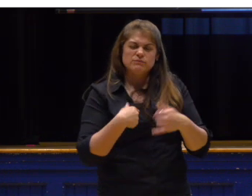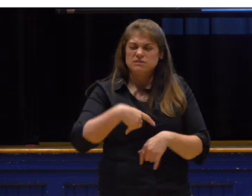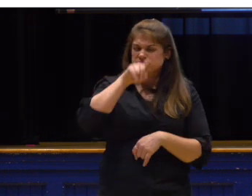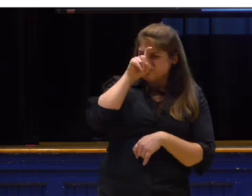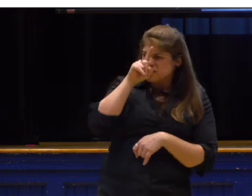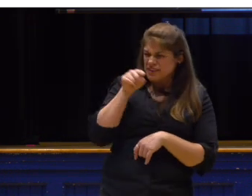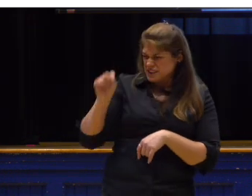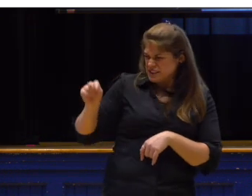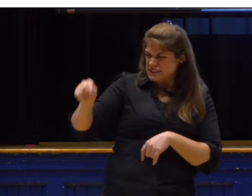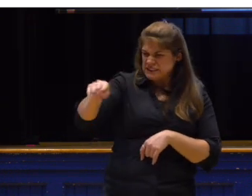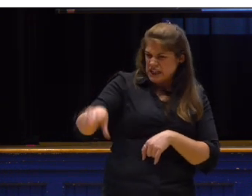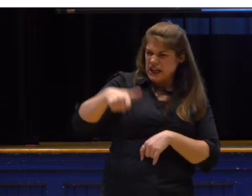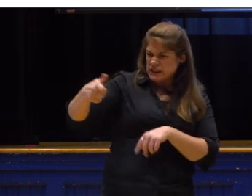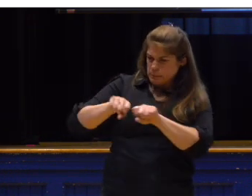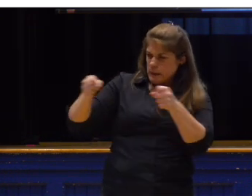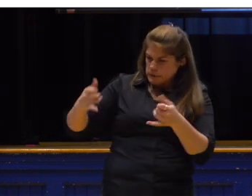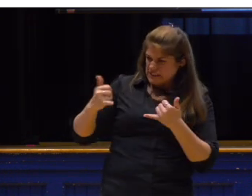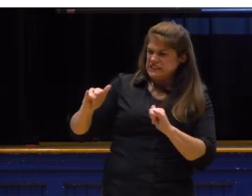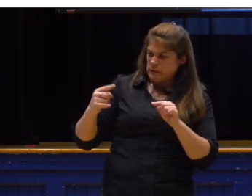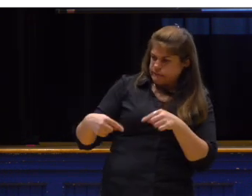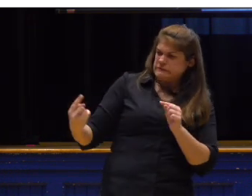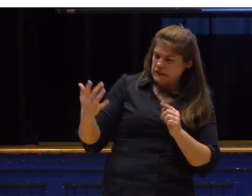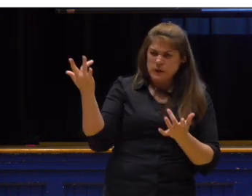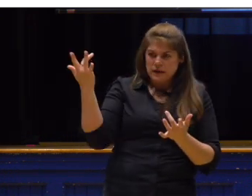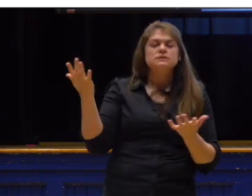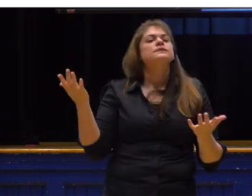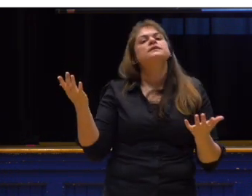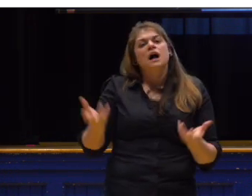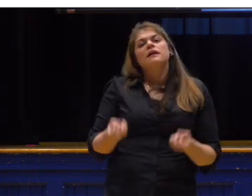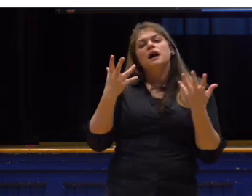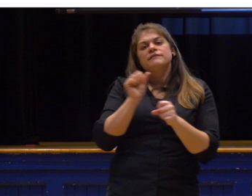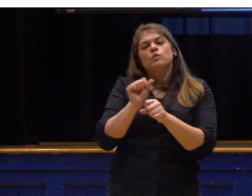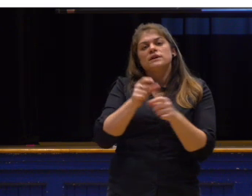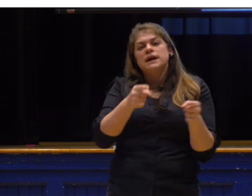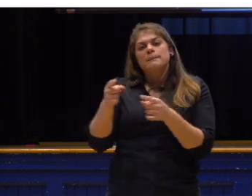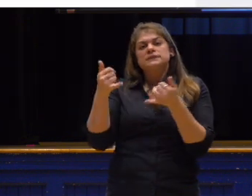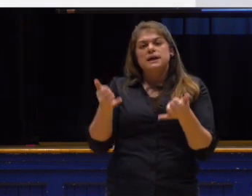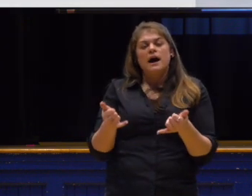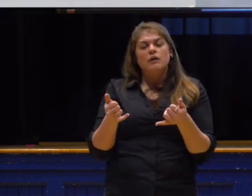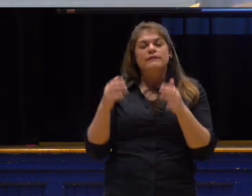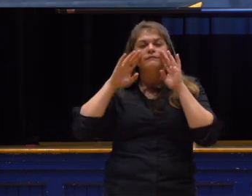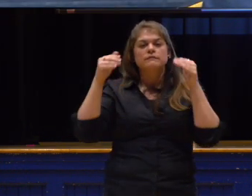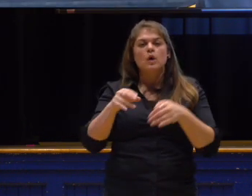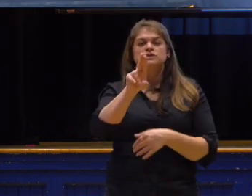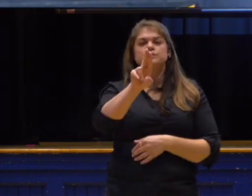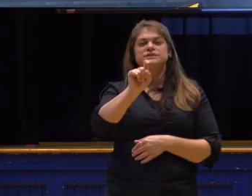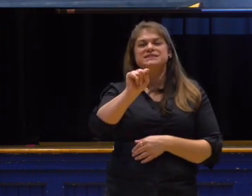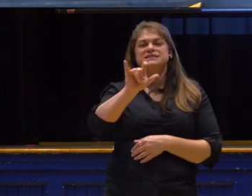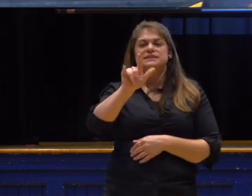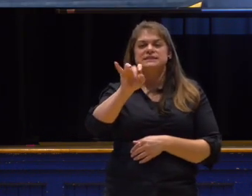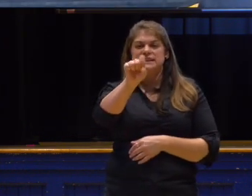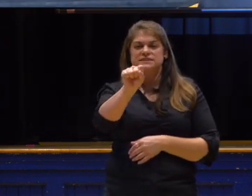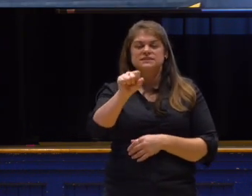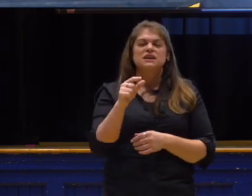don't do the other thing across from it. Well, a lot of the work that's going on today is a lot of utility work, so there's little work that's going